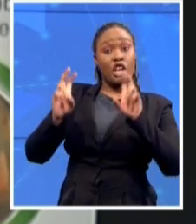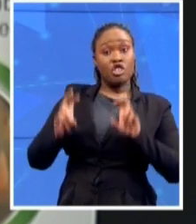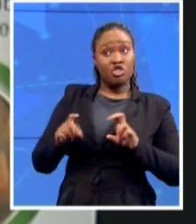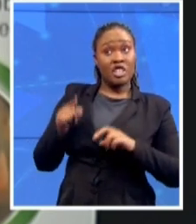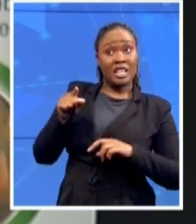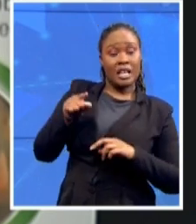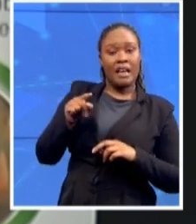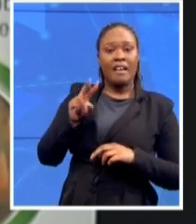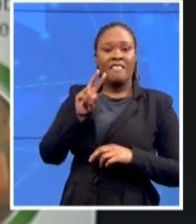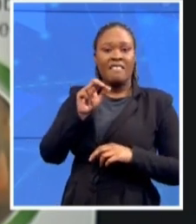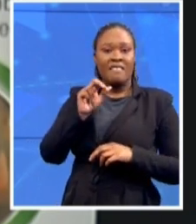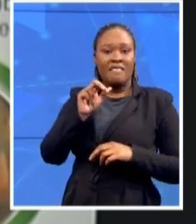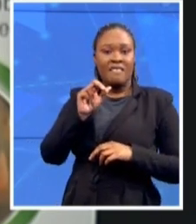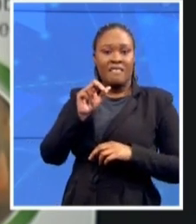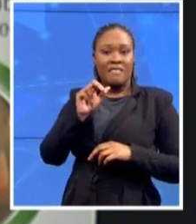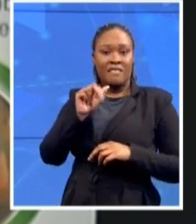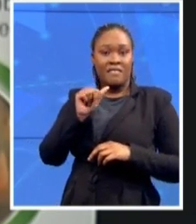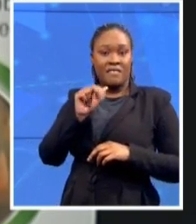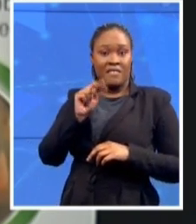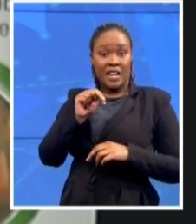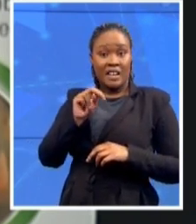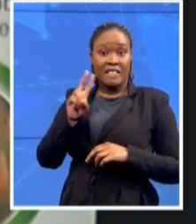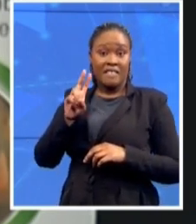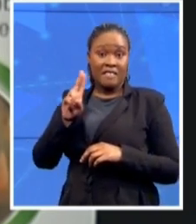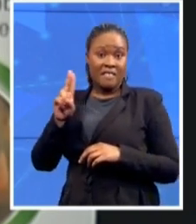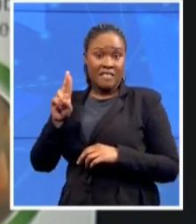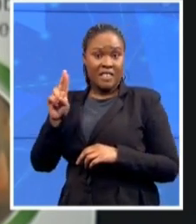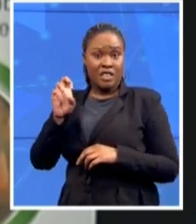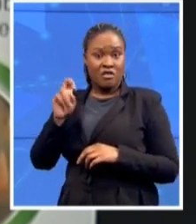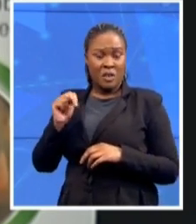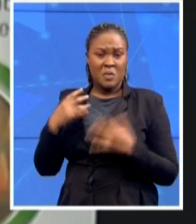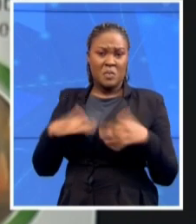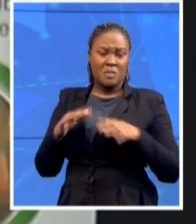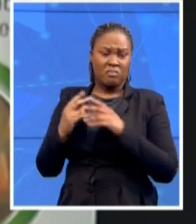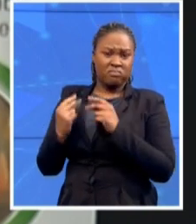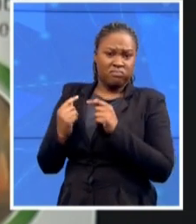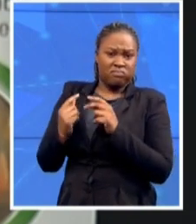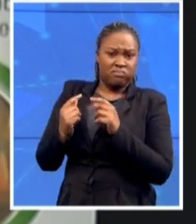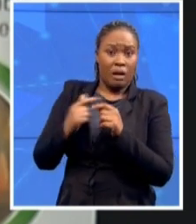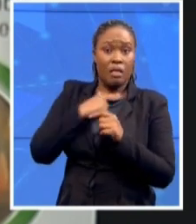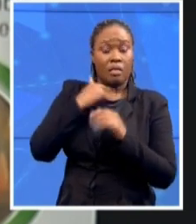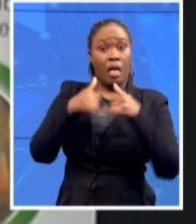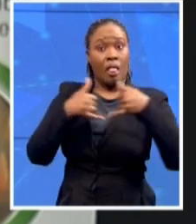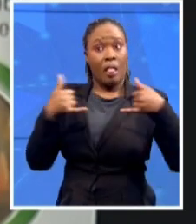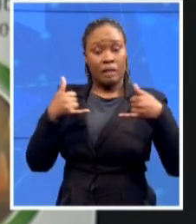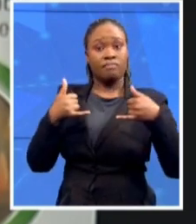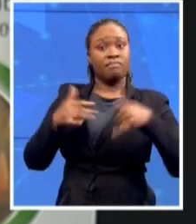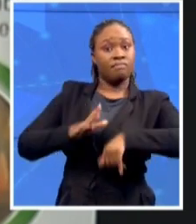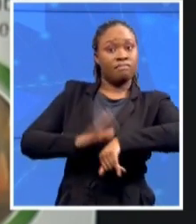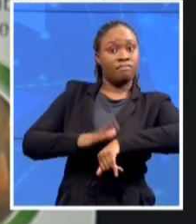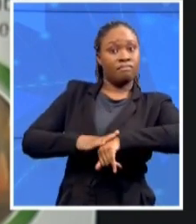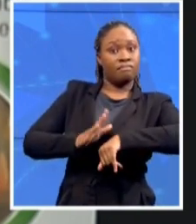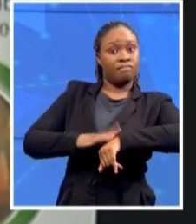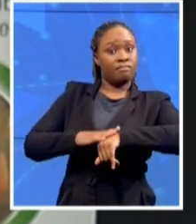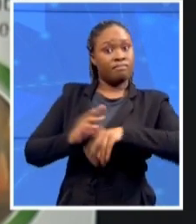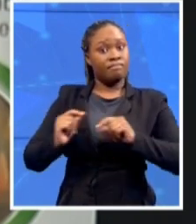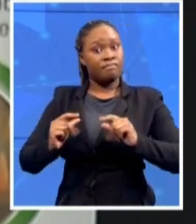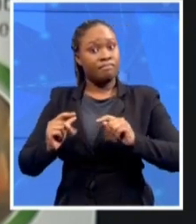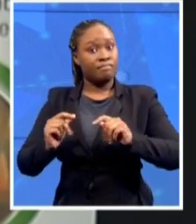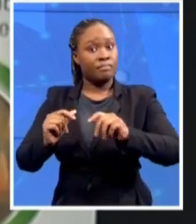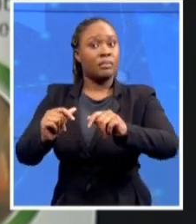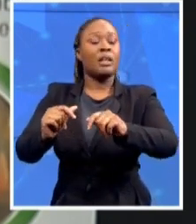in record time. I've put them under quite a lot of pressure because I want us to start this process as soon as possible.